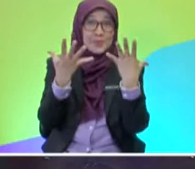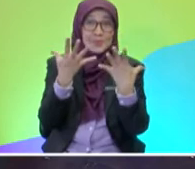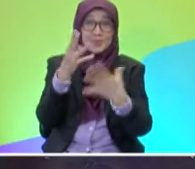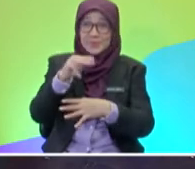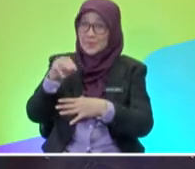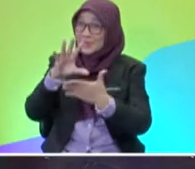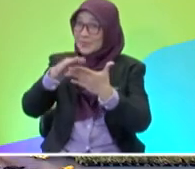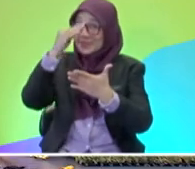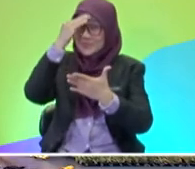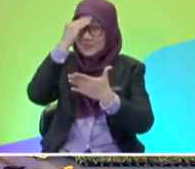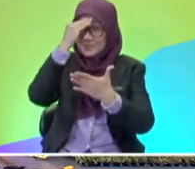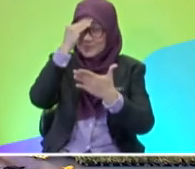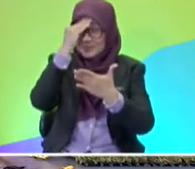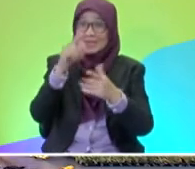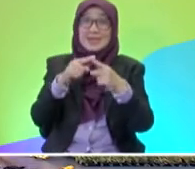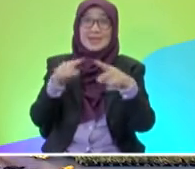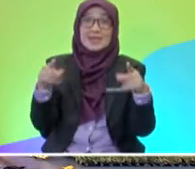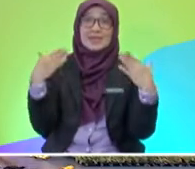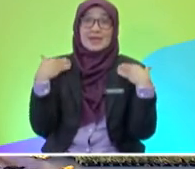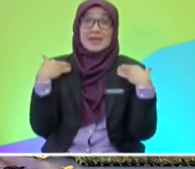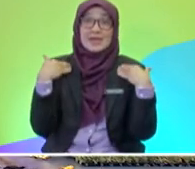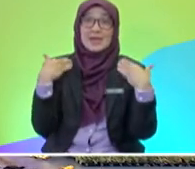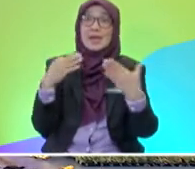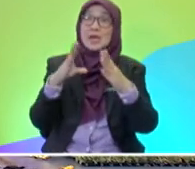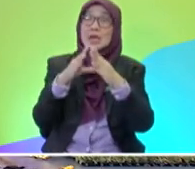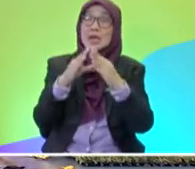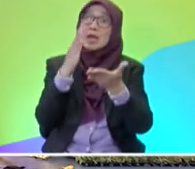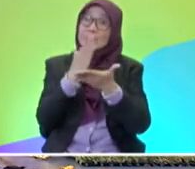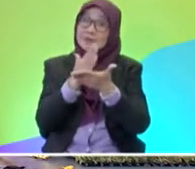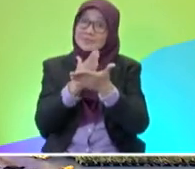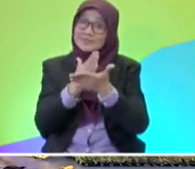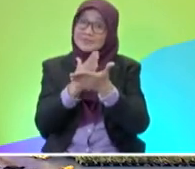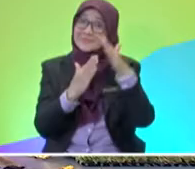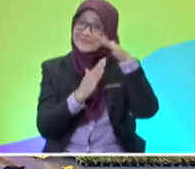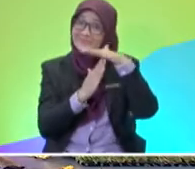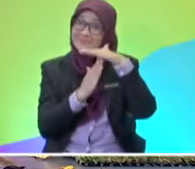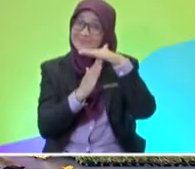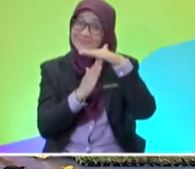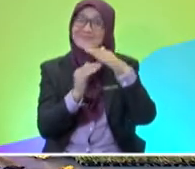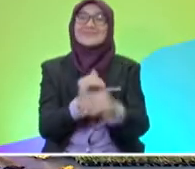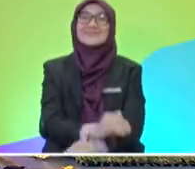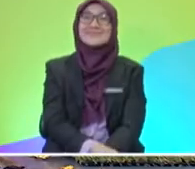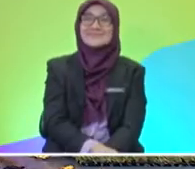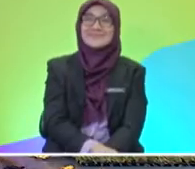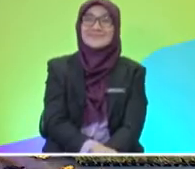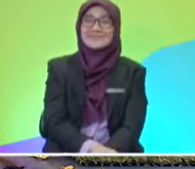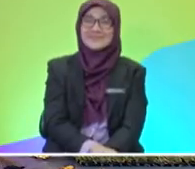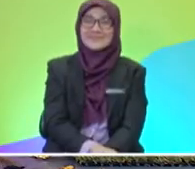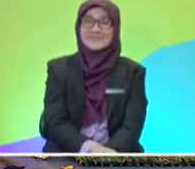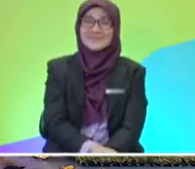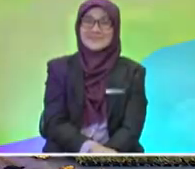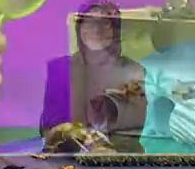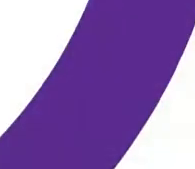to take a short break. So while I take a short break, I'm going to continue exploring the insects, okay? Do not go anywhere.